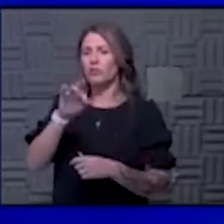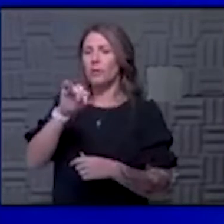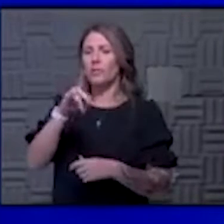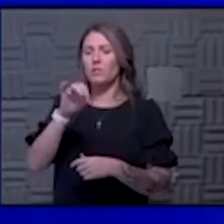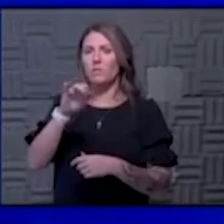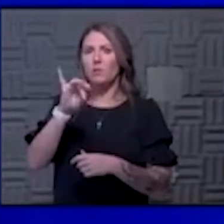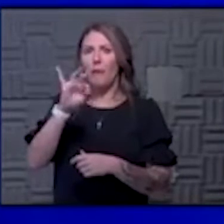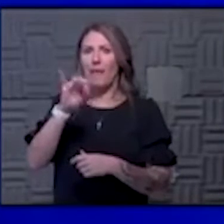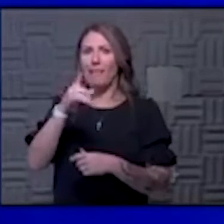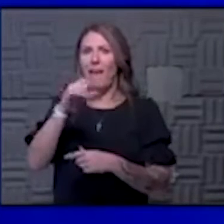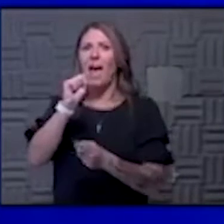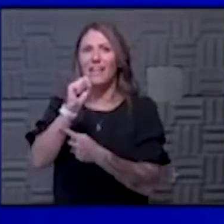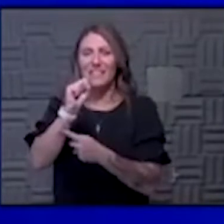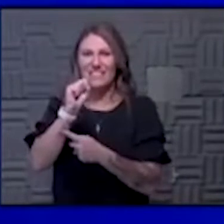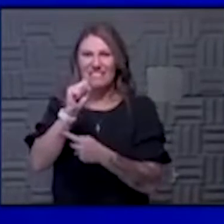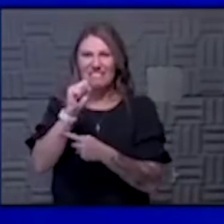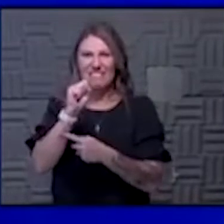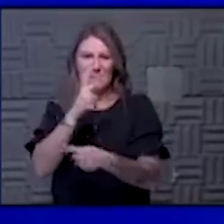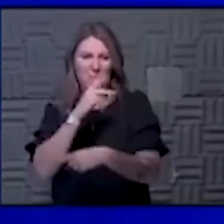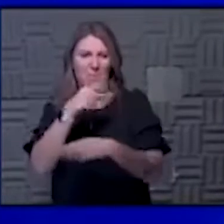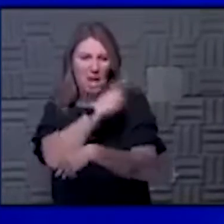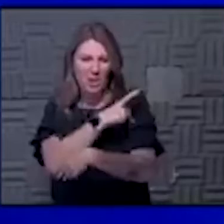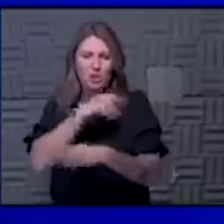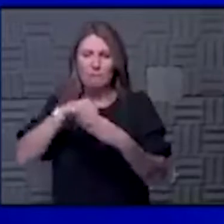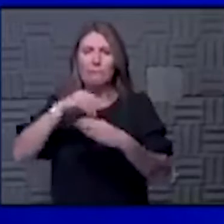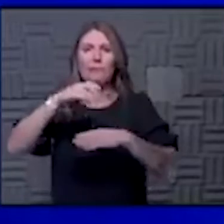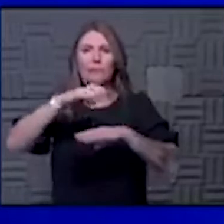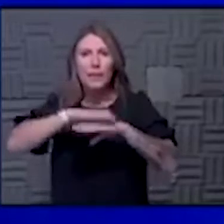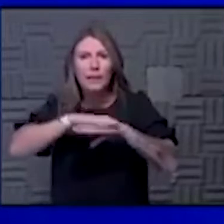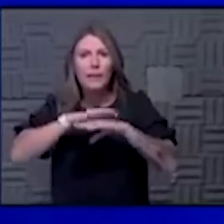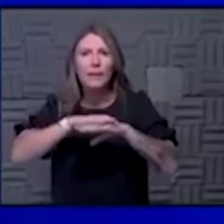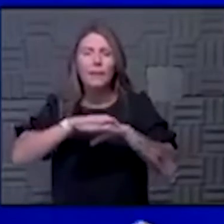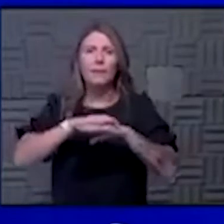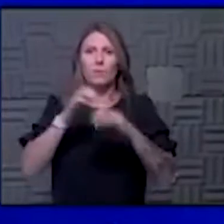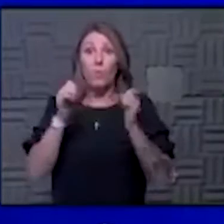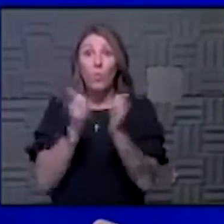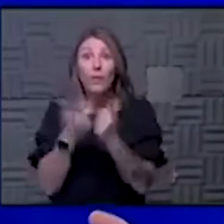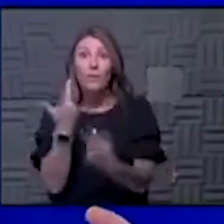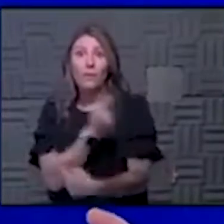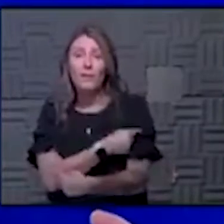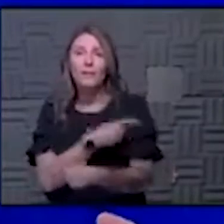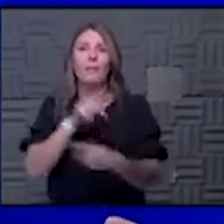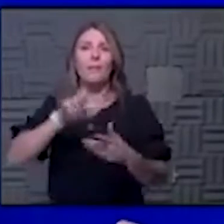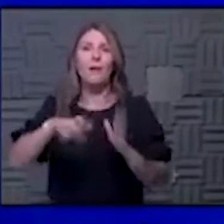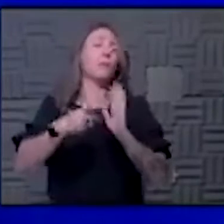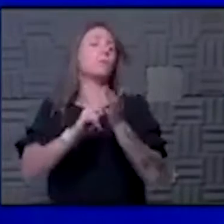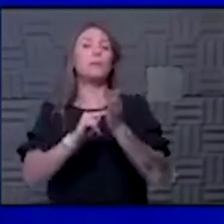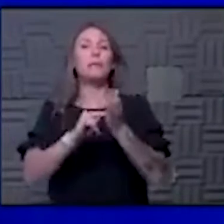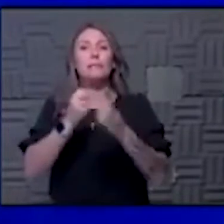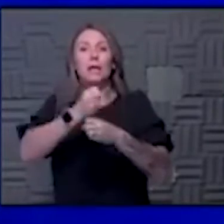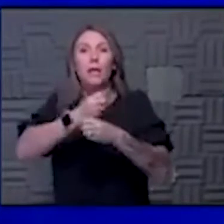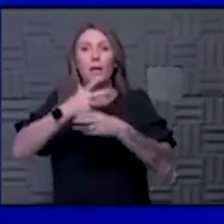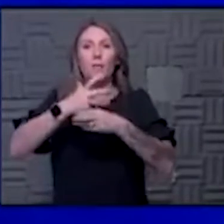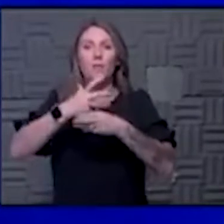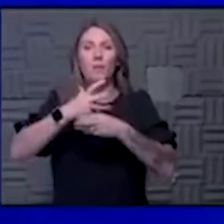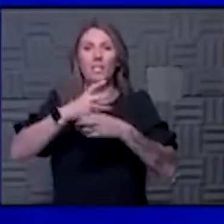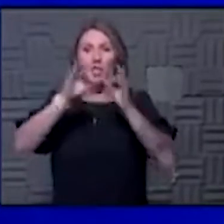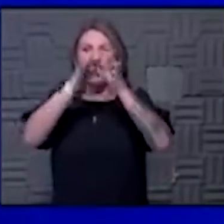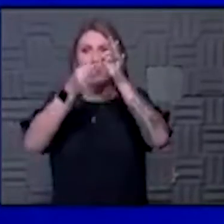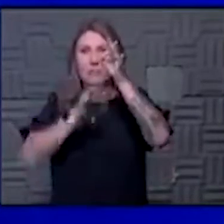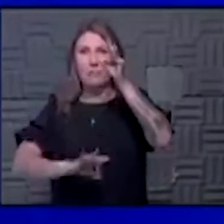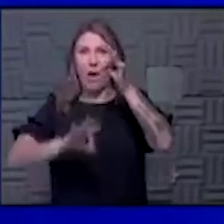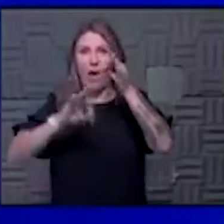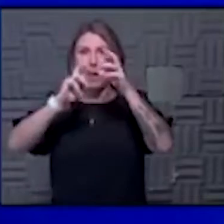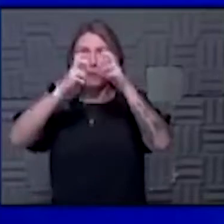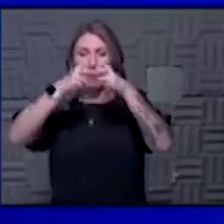cord, or two people, I think, in England on one of the vaccines. Transverse myelitis means that you have inflammation that goes into your spine and